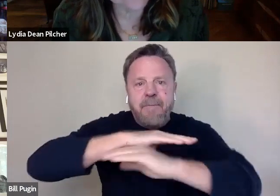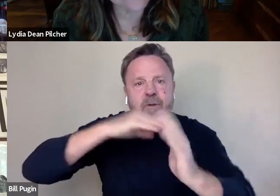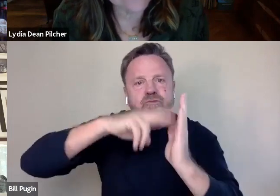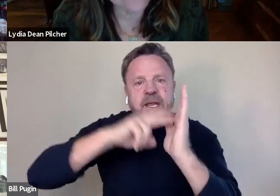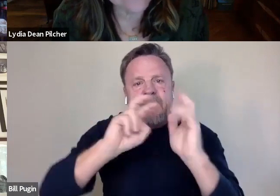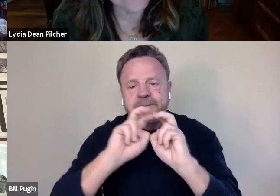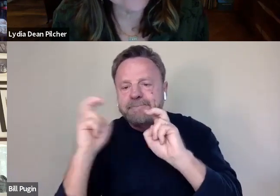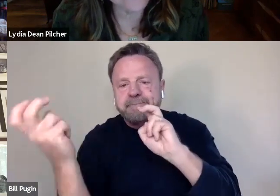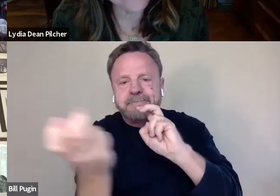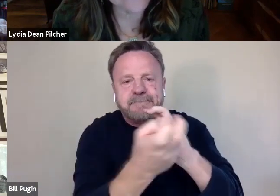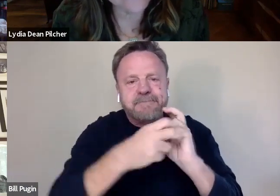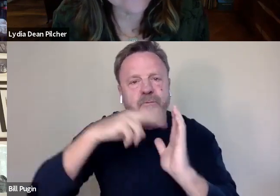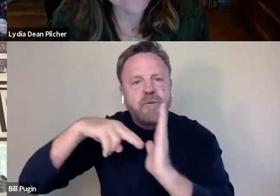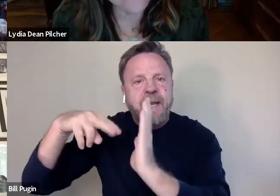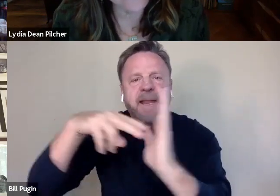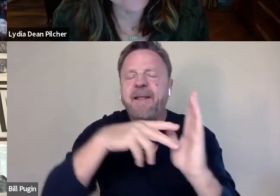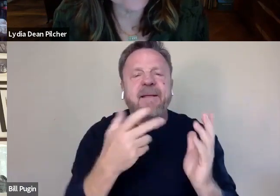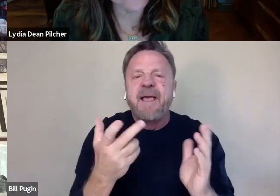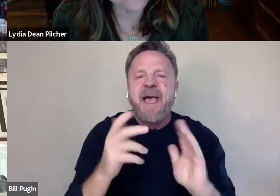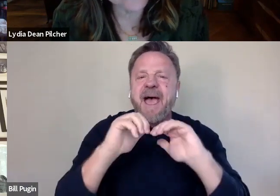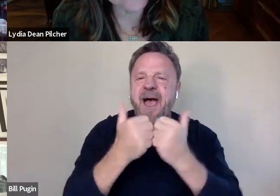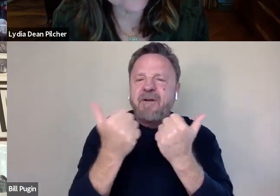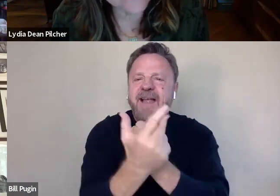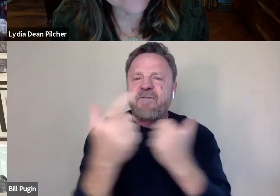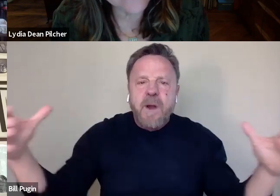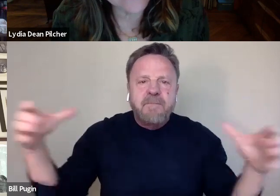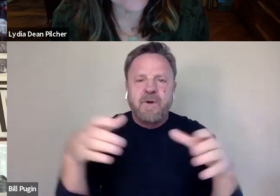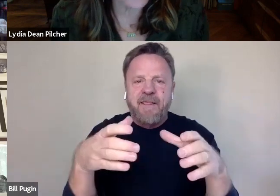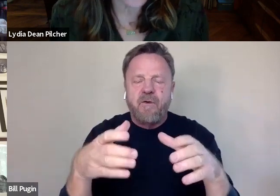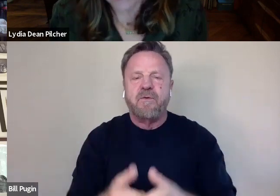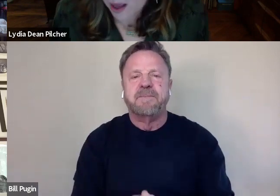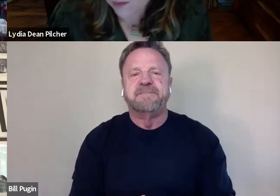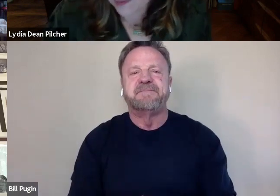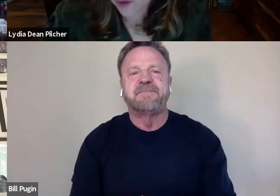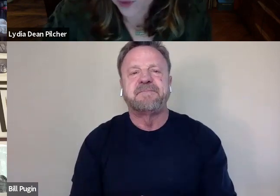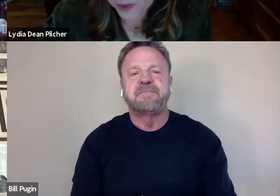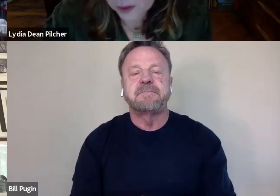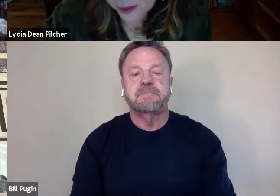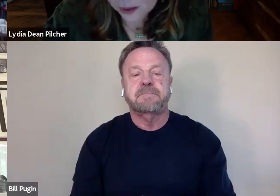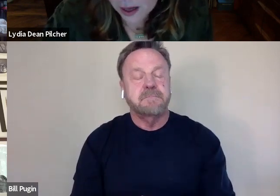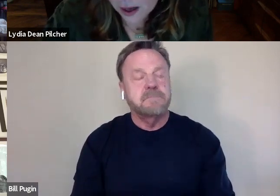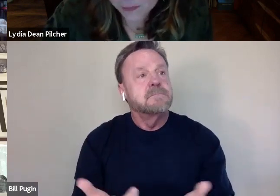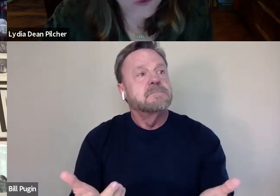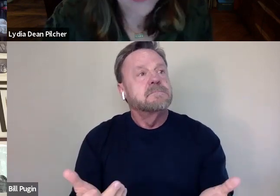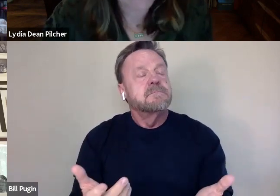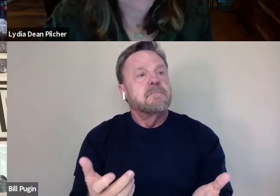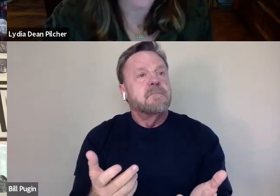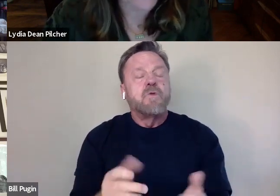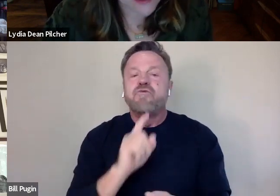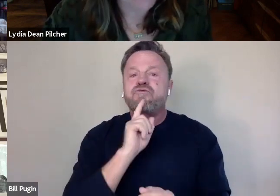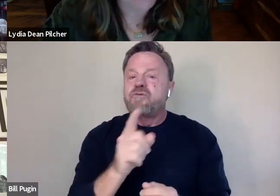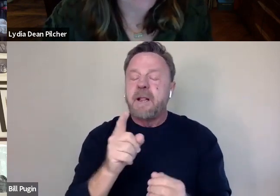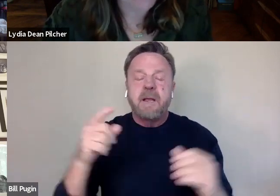did you kind of bring everyone together? Well, we really brought